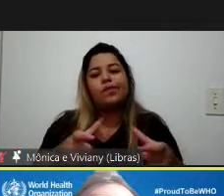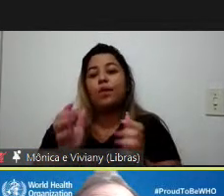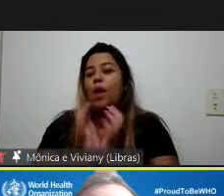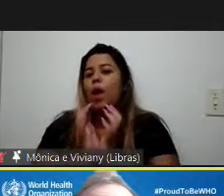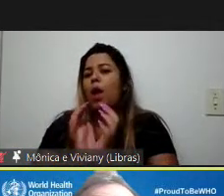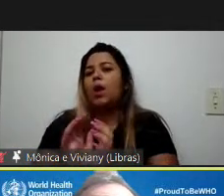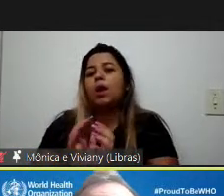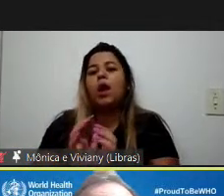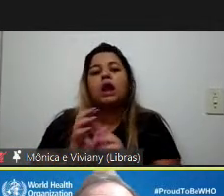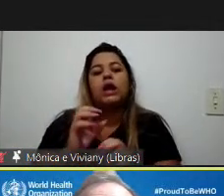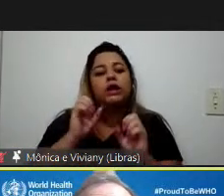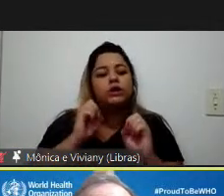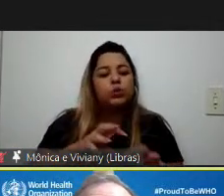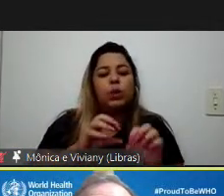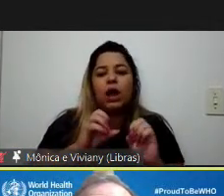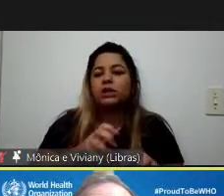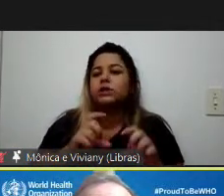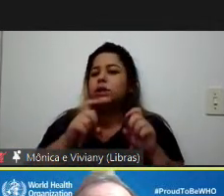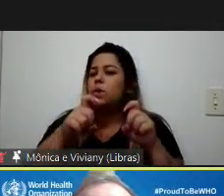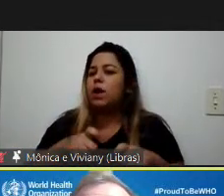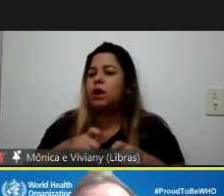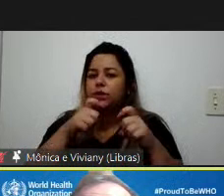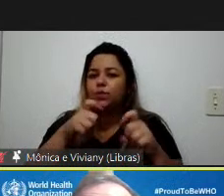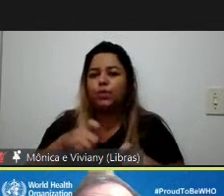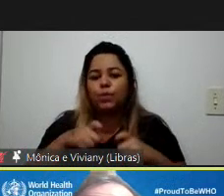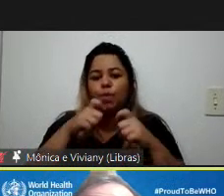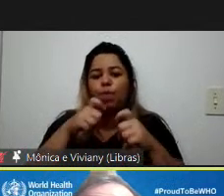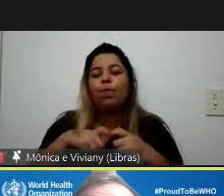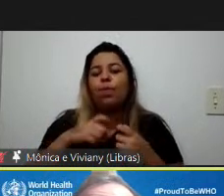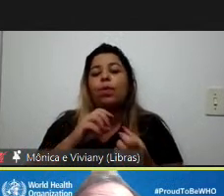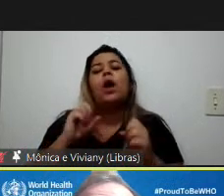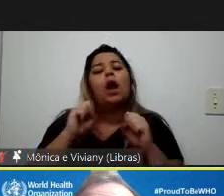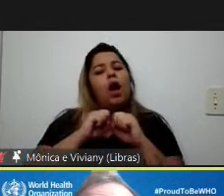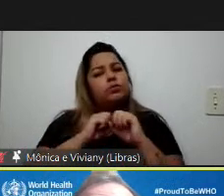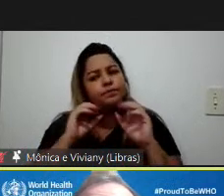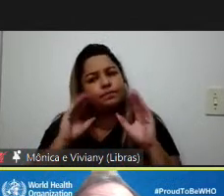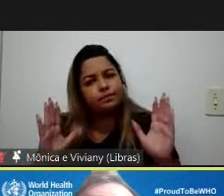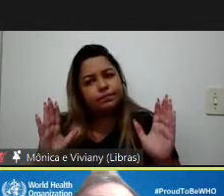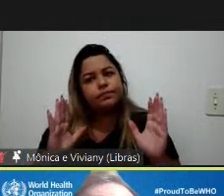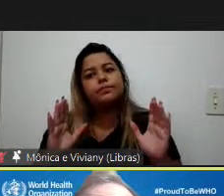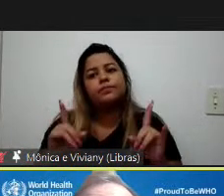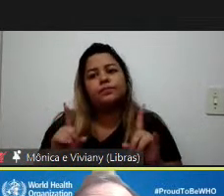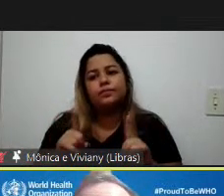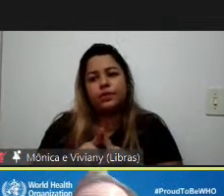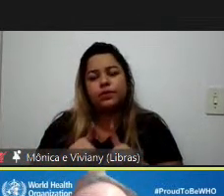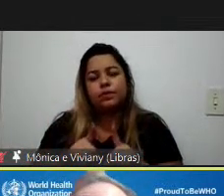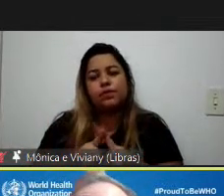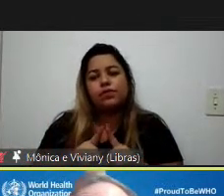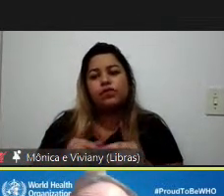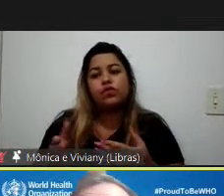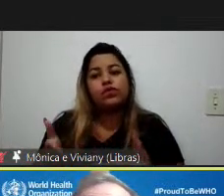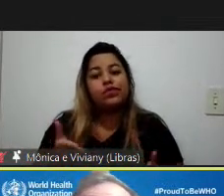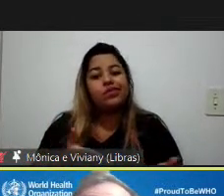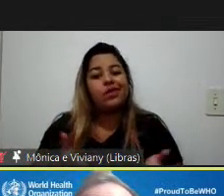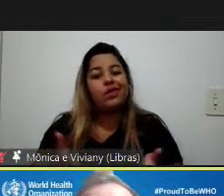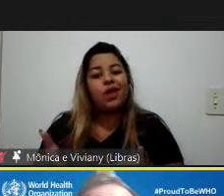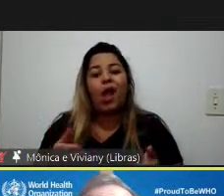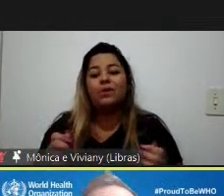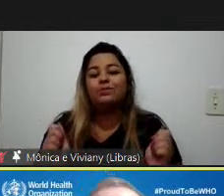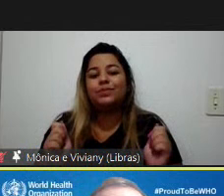agriculture. And then, clearly the set of interventions that need to be delivered through the life